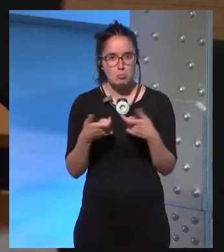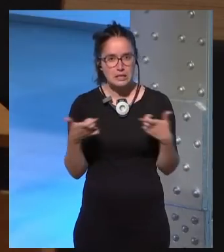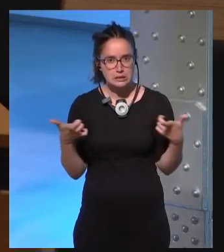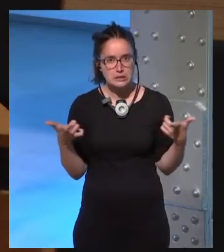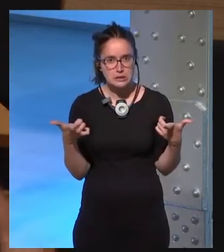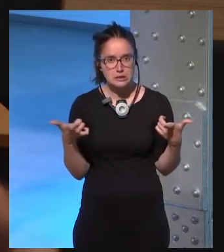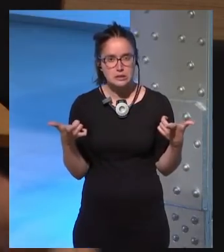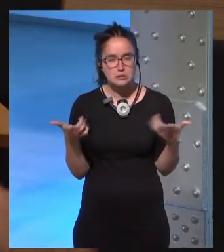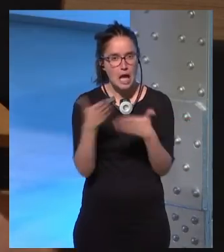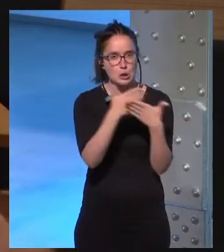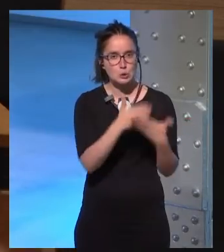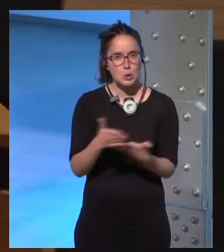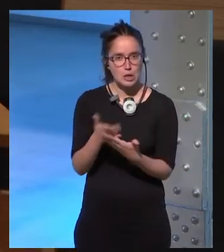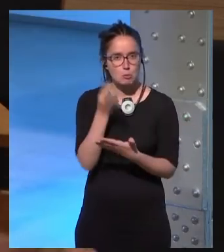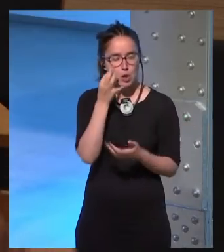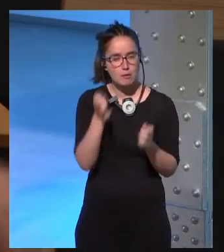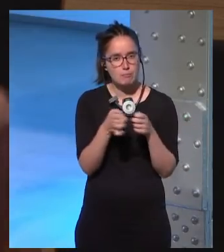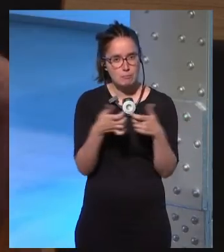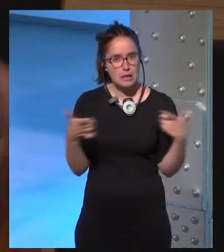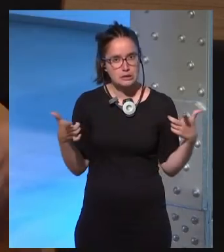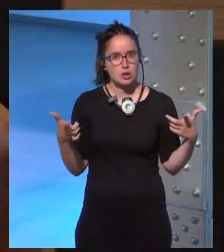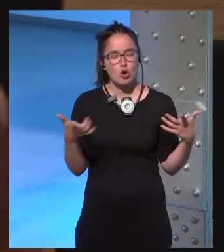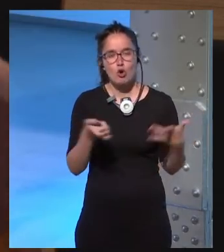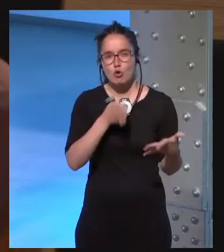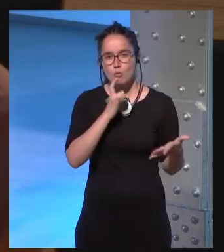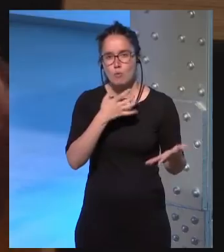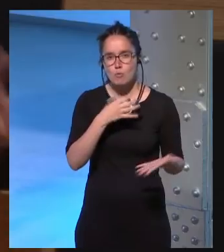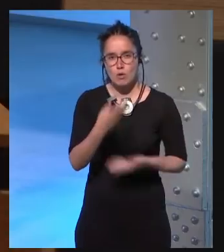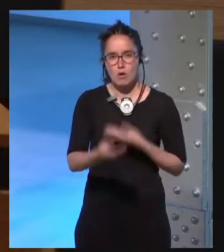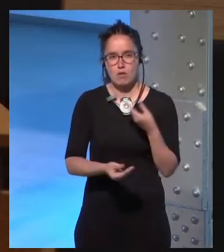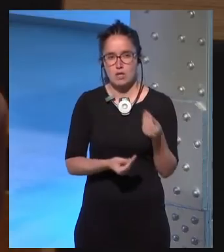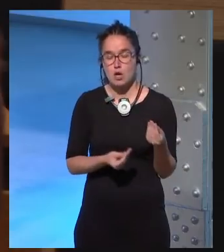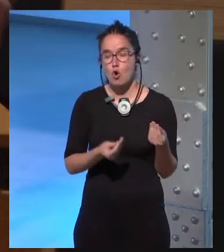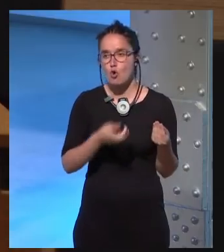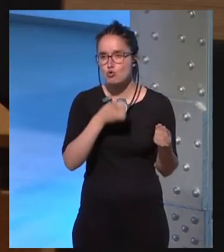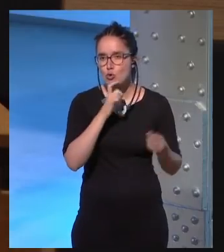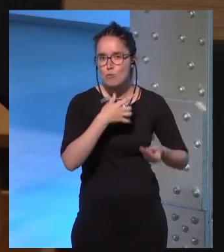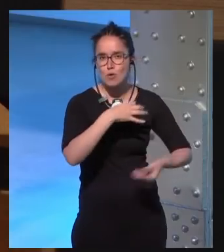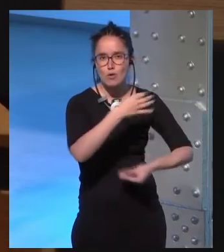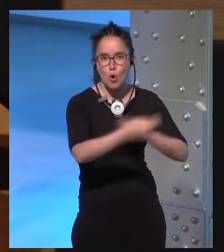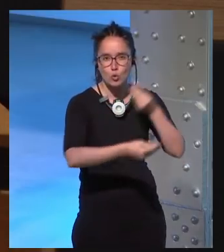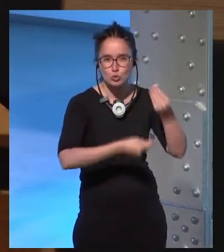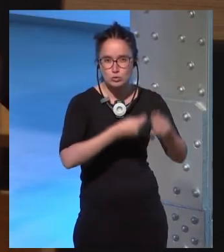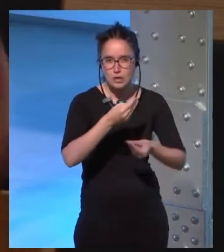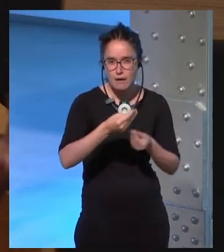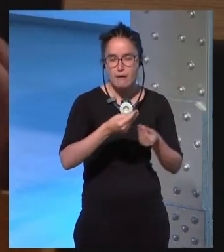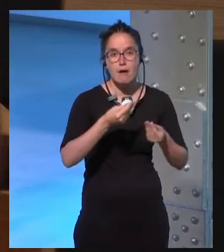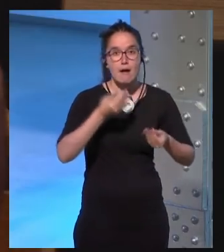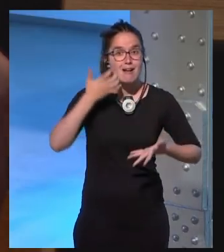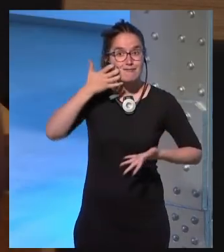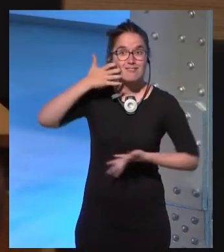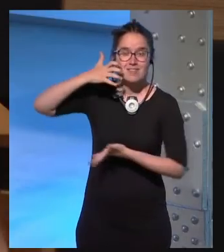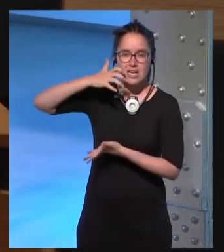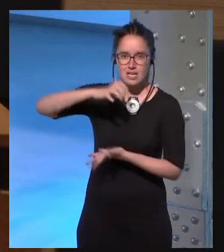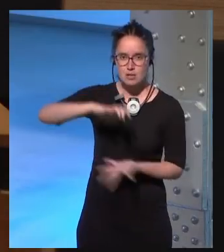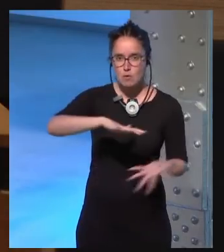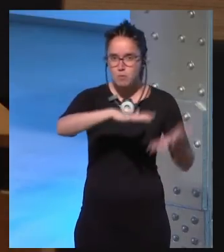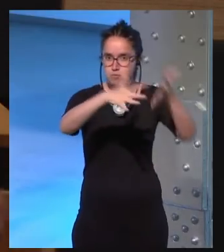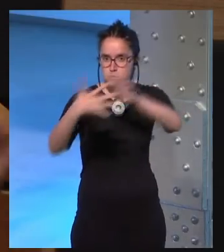promote, especially among women, because there are more women every day within the engineering, and how could I use